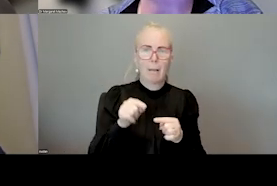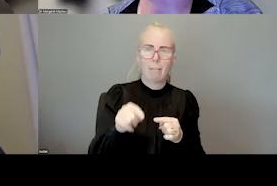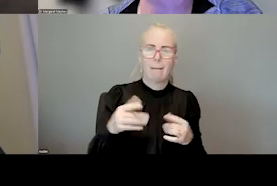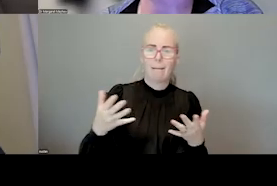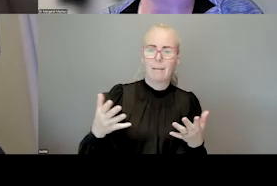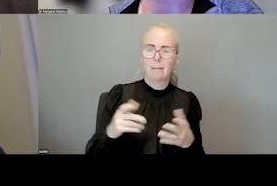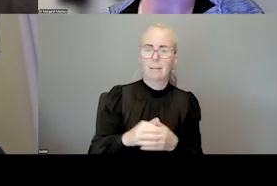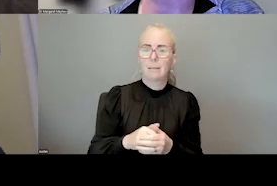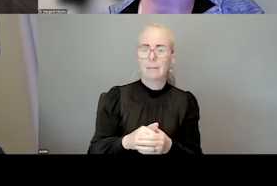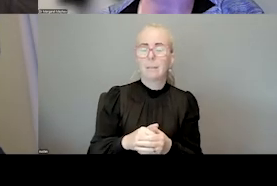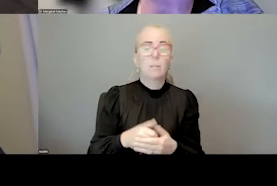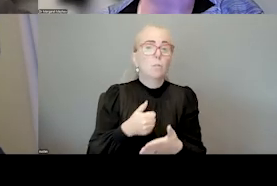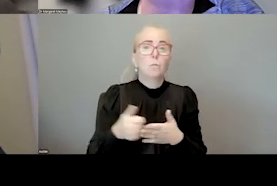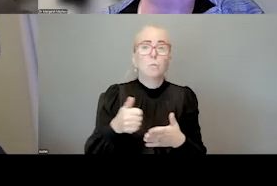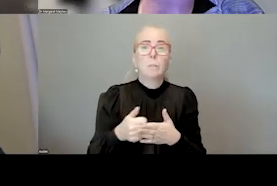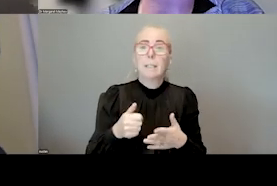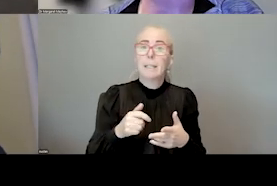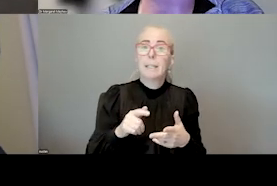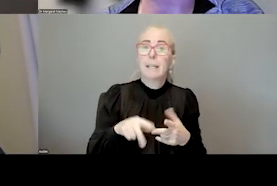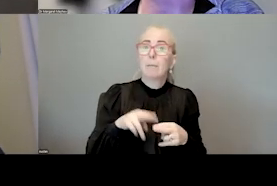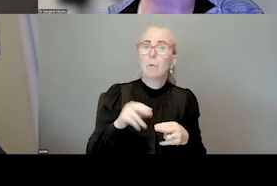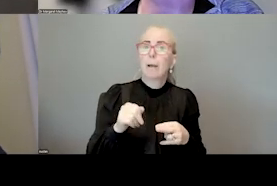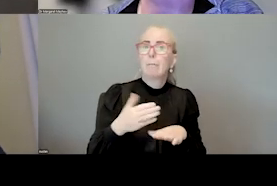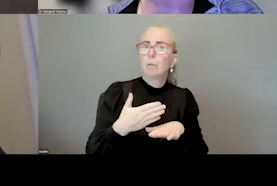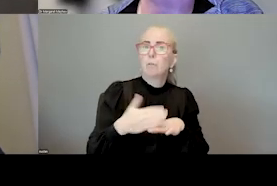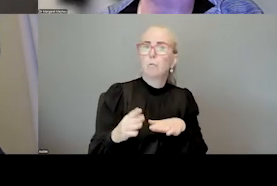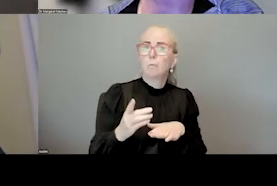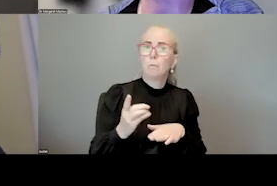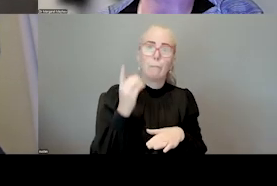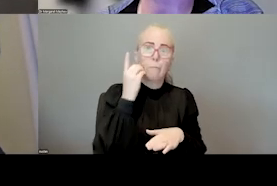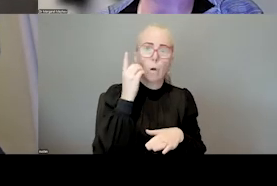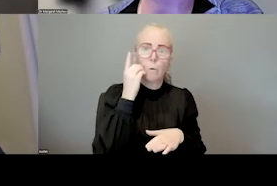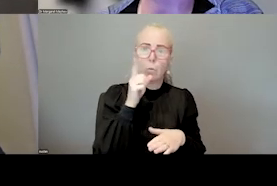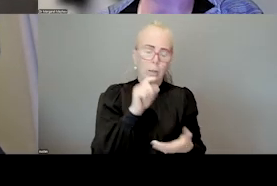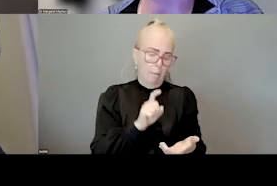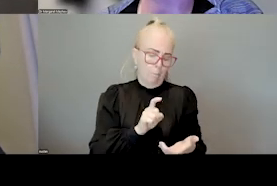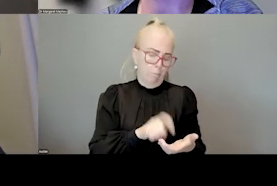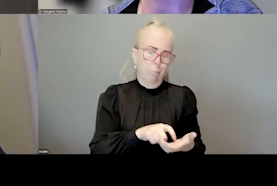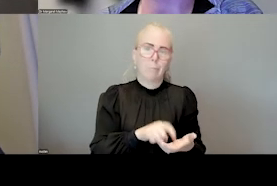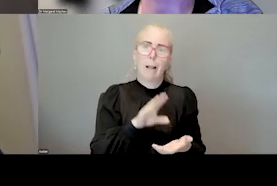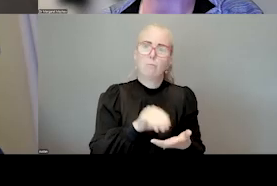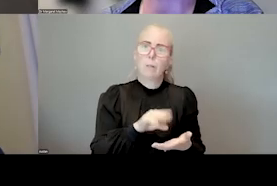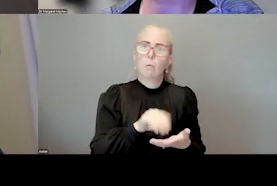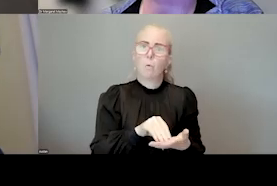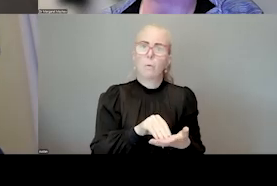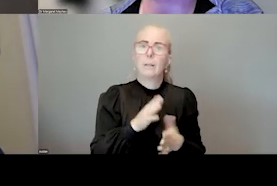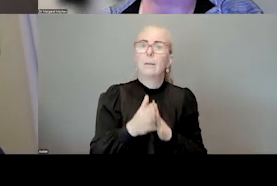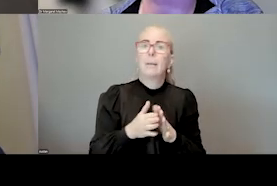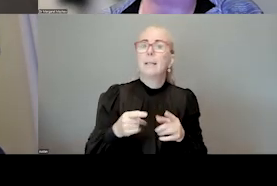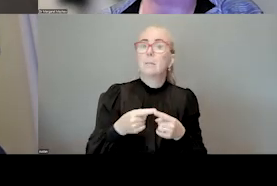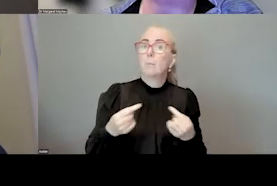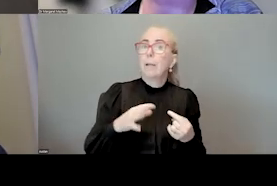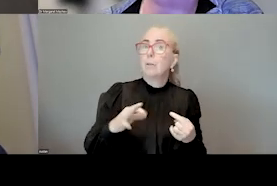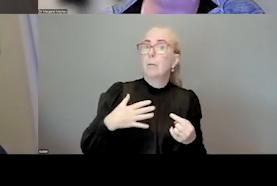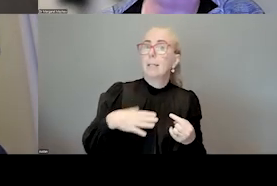nowadays, mostly there's just like a button you can press that will record it, and that's great because then you don't have to log in or create a TikTok account. Great. Great.